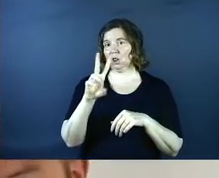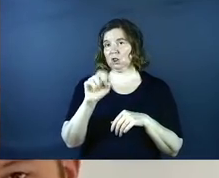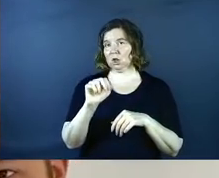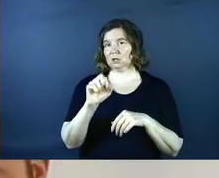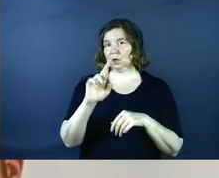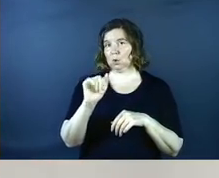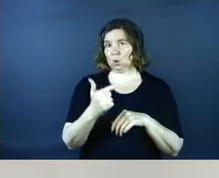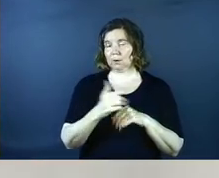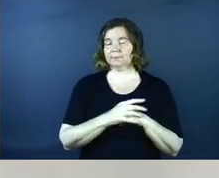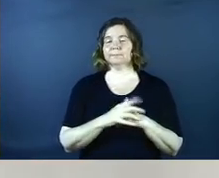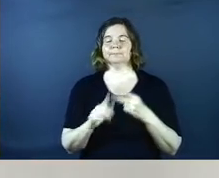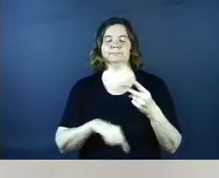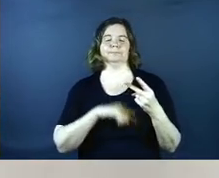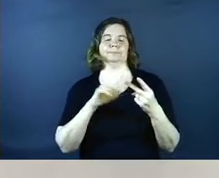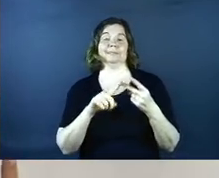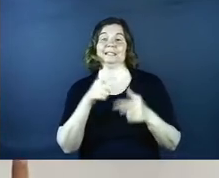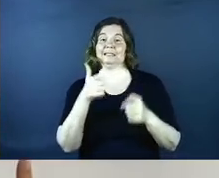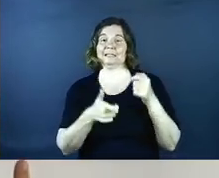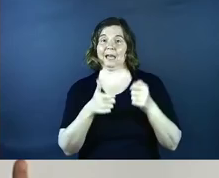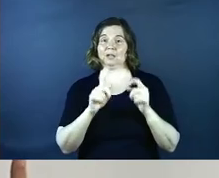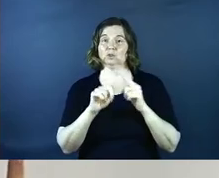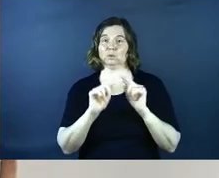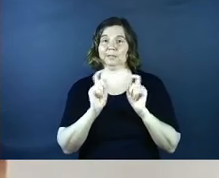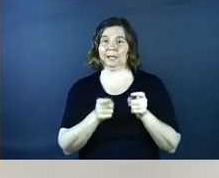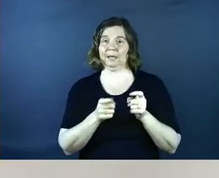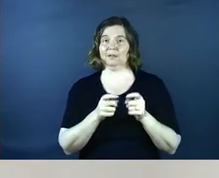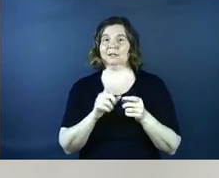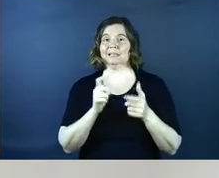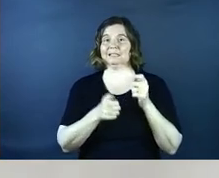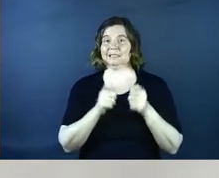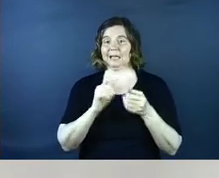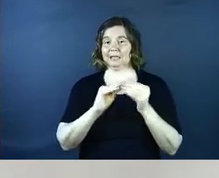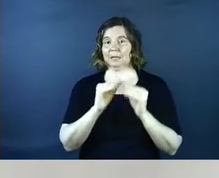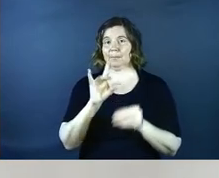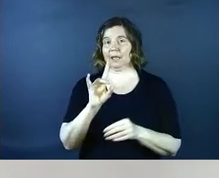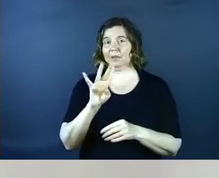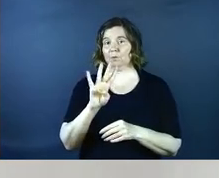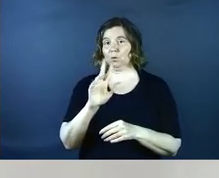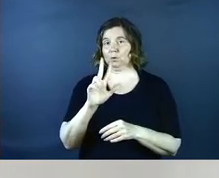give there. The other option is you can text to give today, which is just texting the number